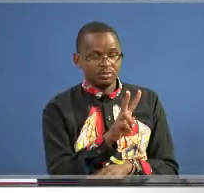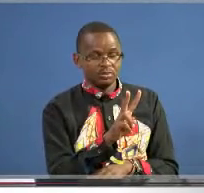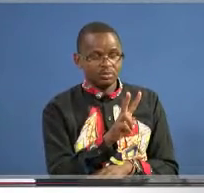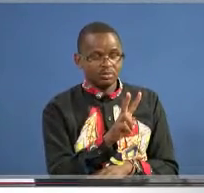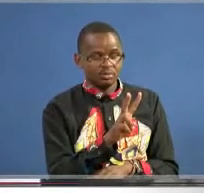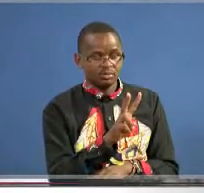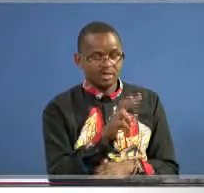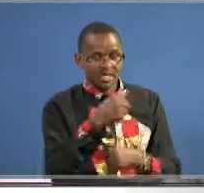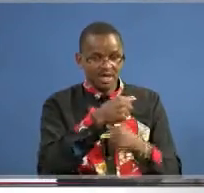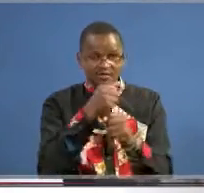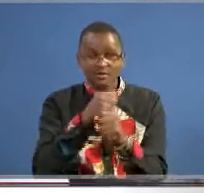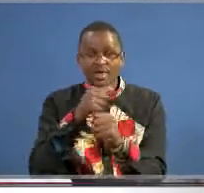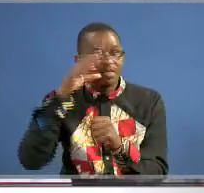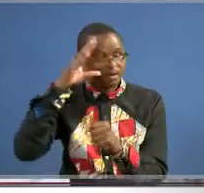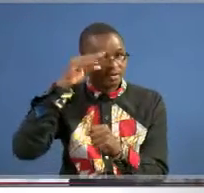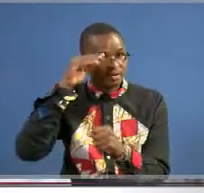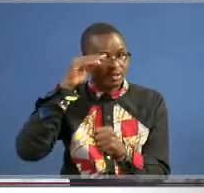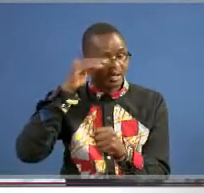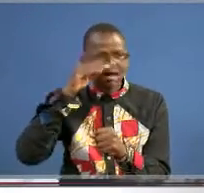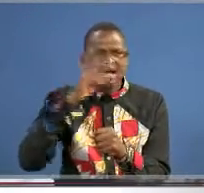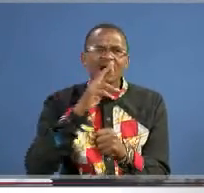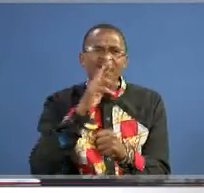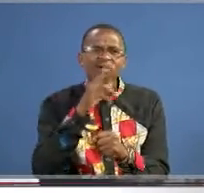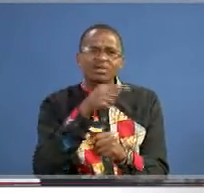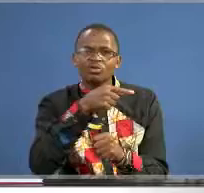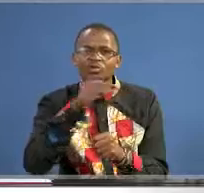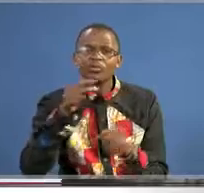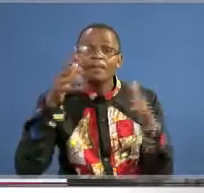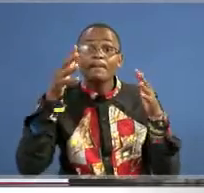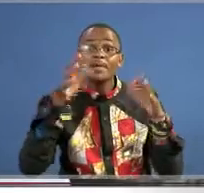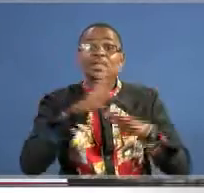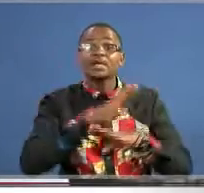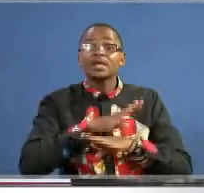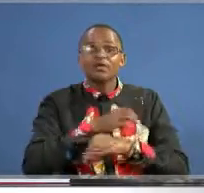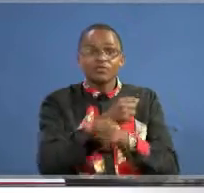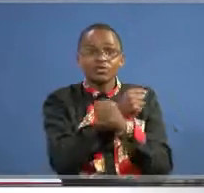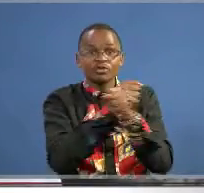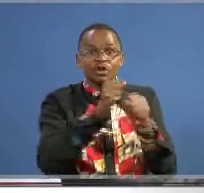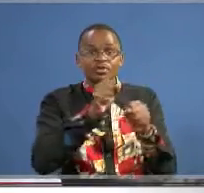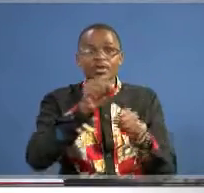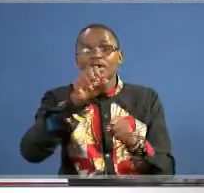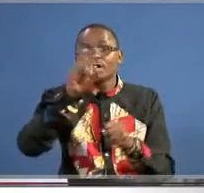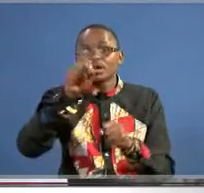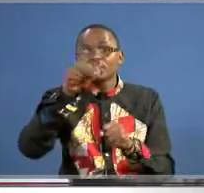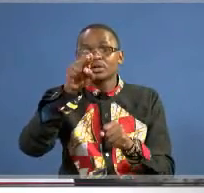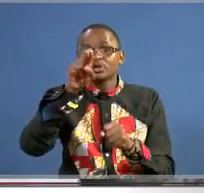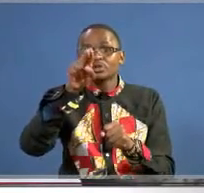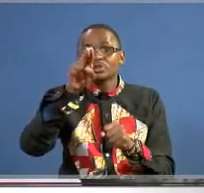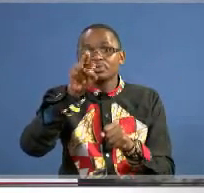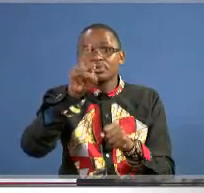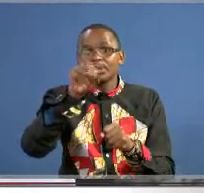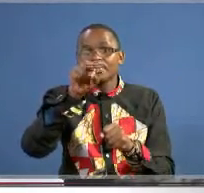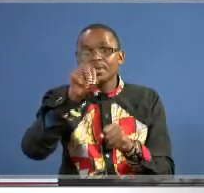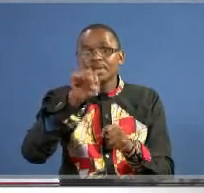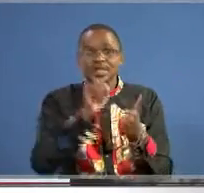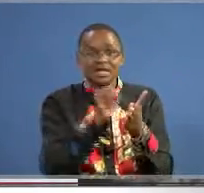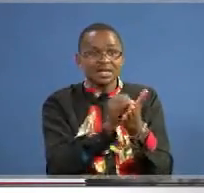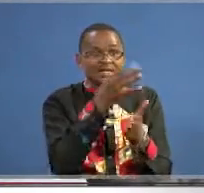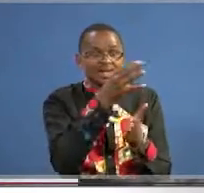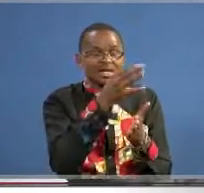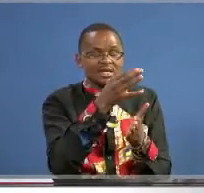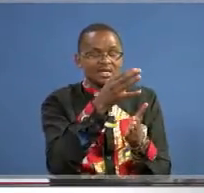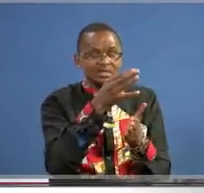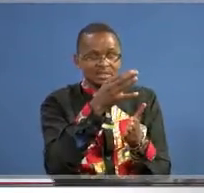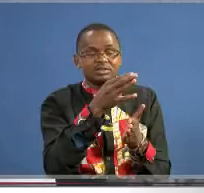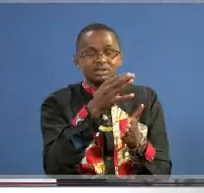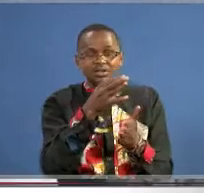they're forming at the coast, are they going to be big enough to survive the tsunami that is ODM in the coast? That's the